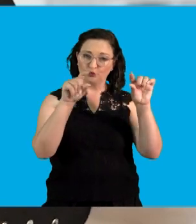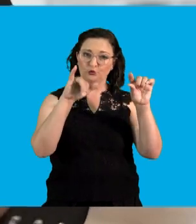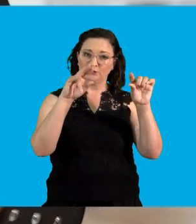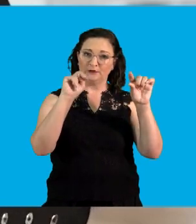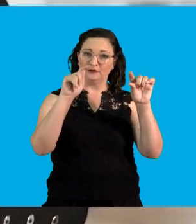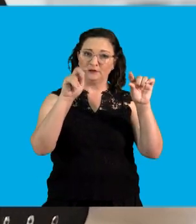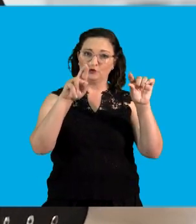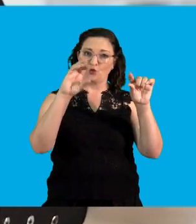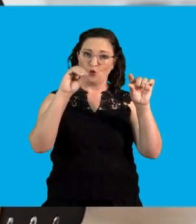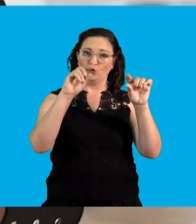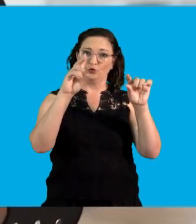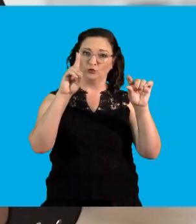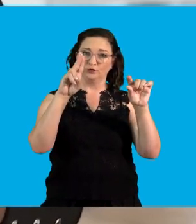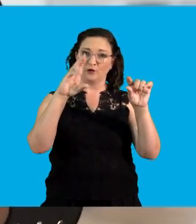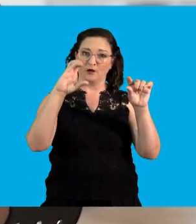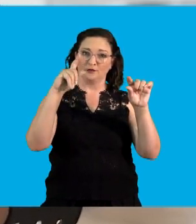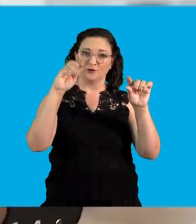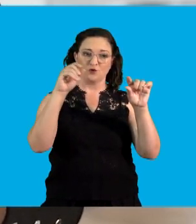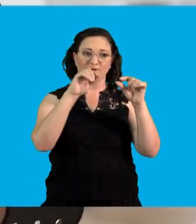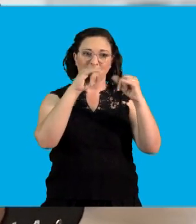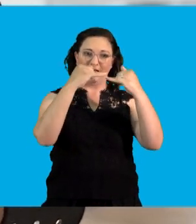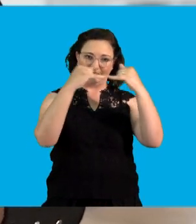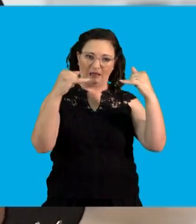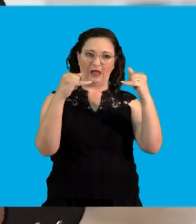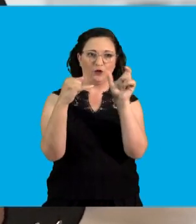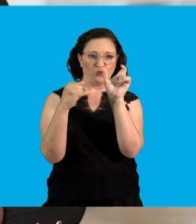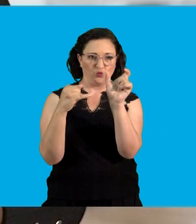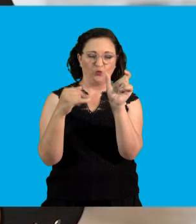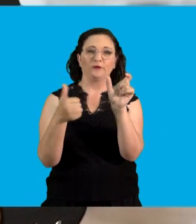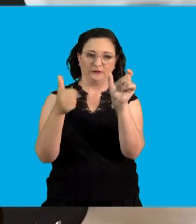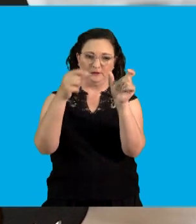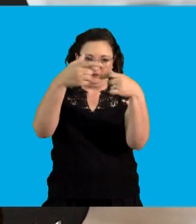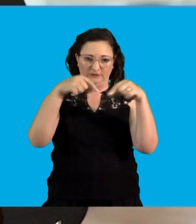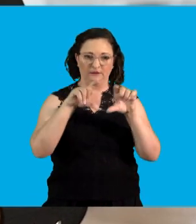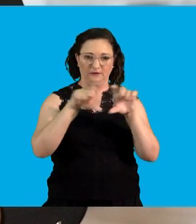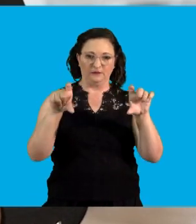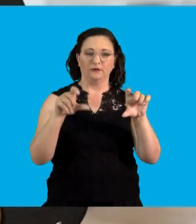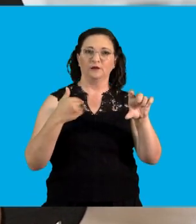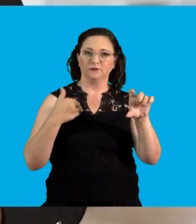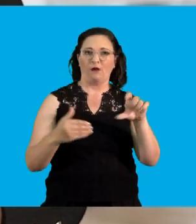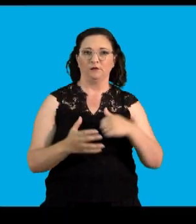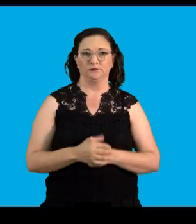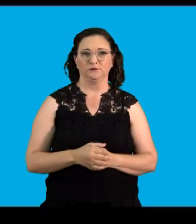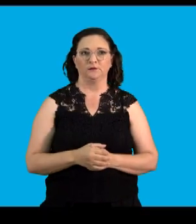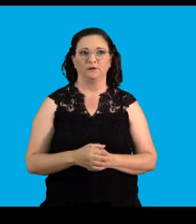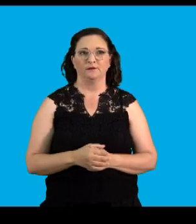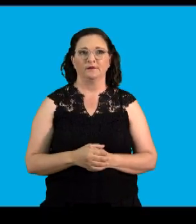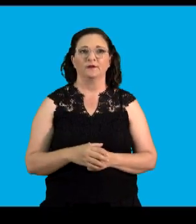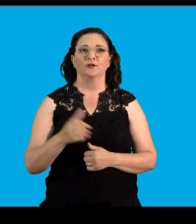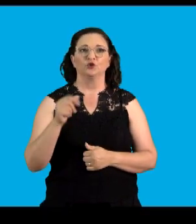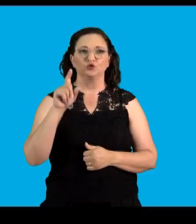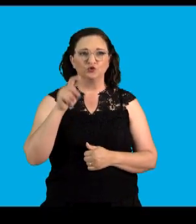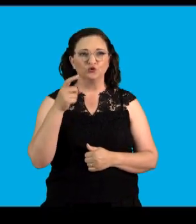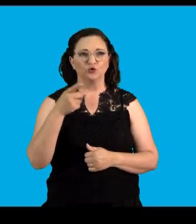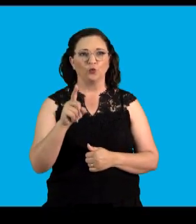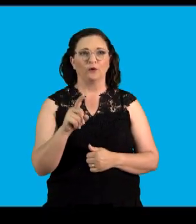the introduction, and then you start introducing the essay. That the introduction should reflect any one